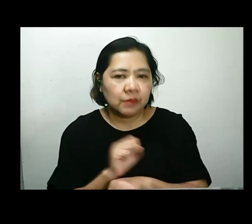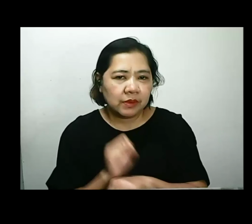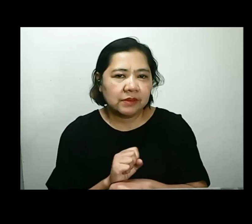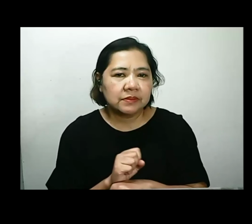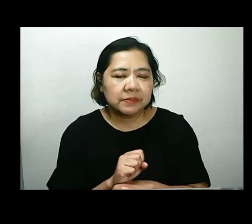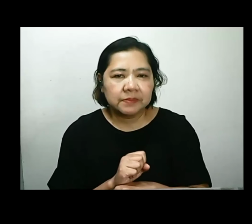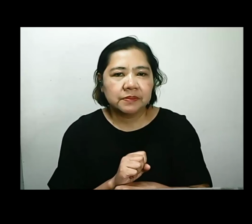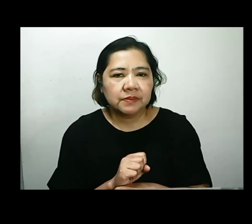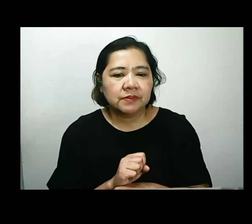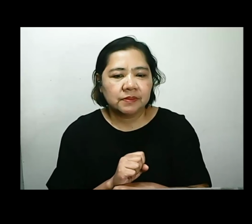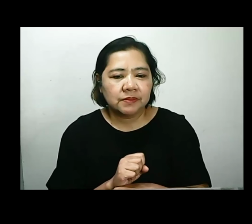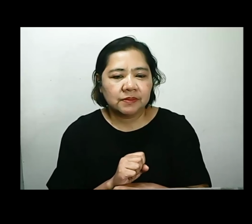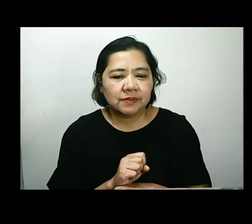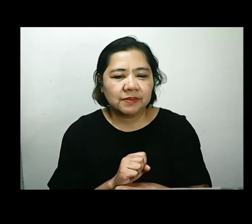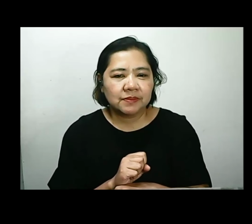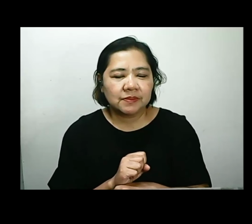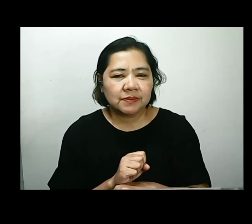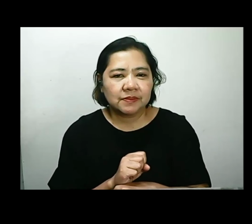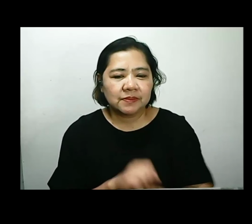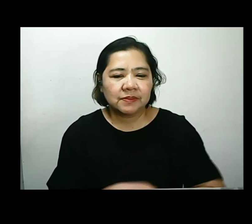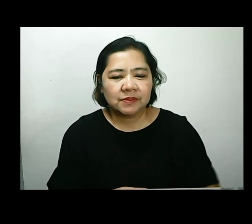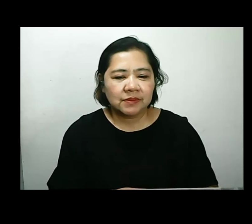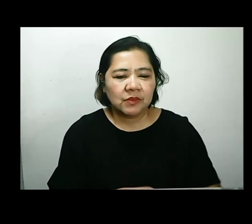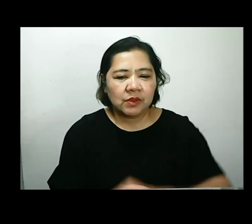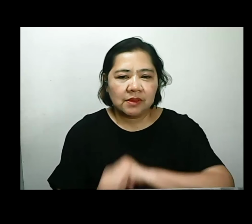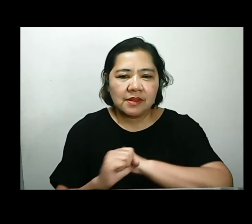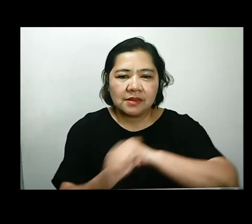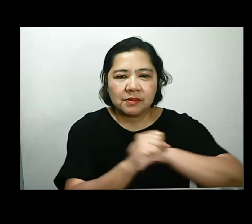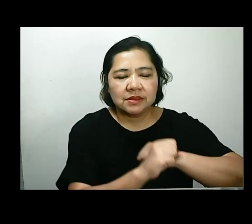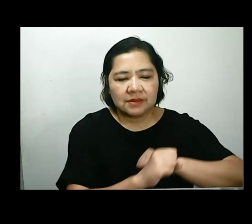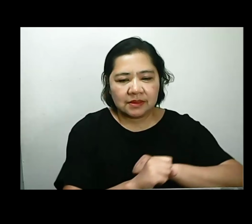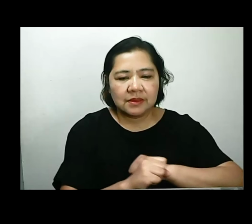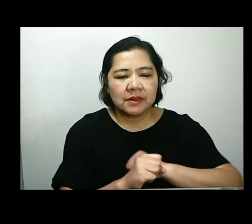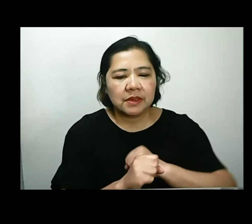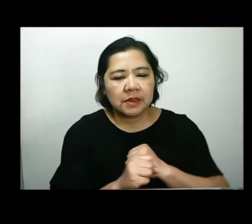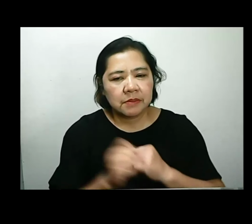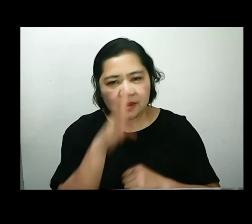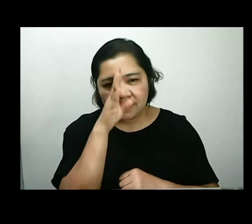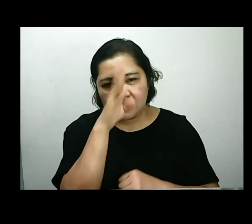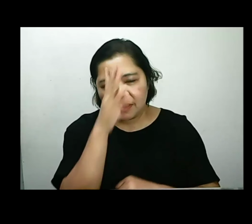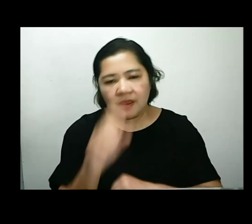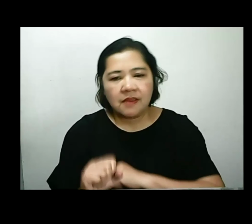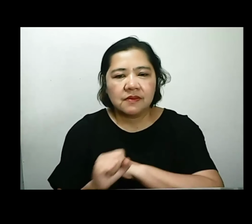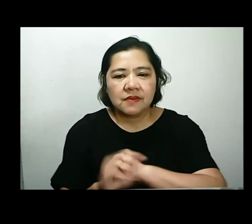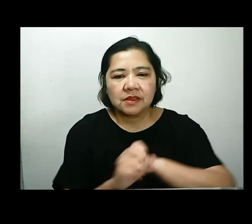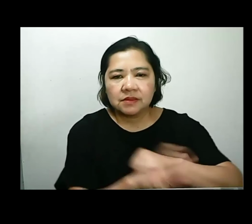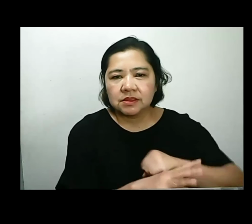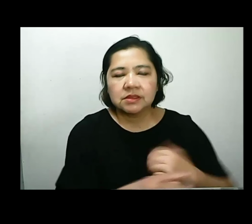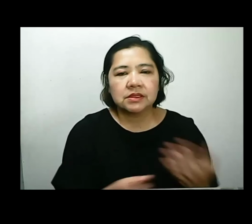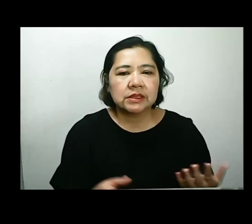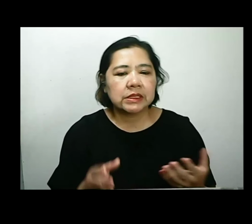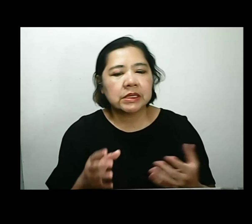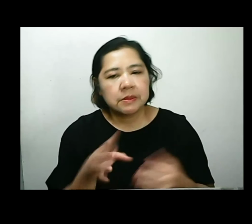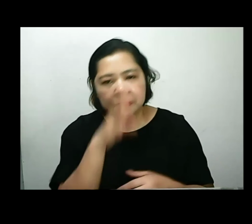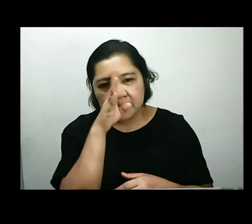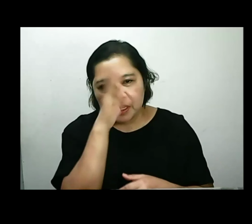that with activism, with creative activism, creative narratives, I think